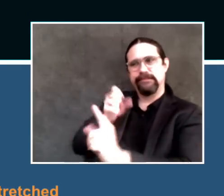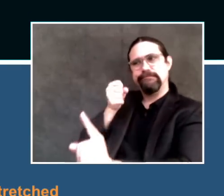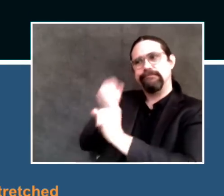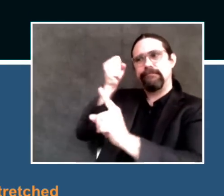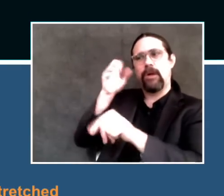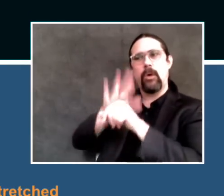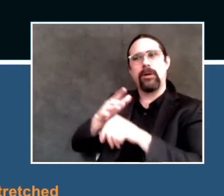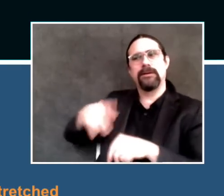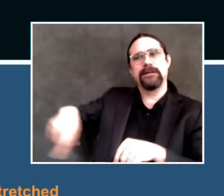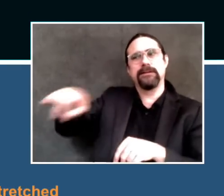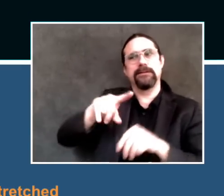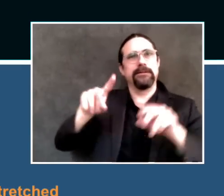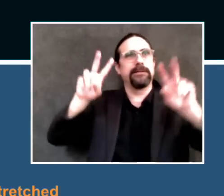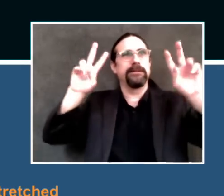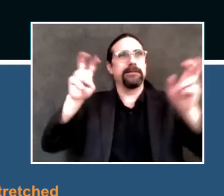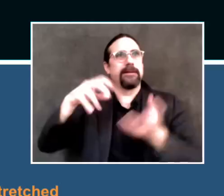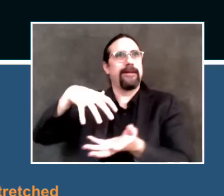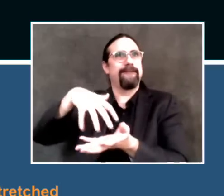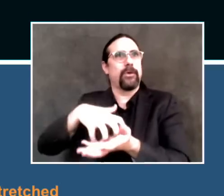takes.